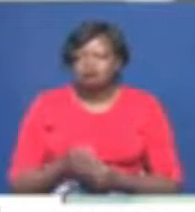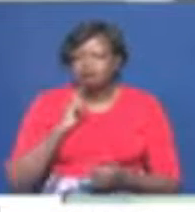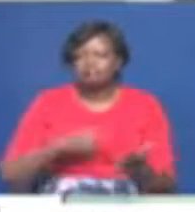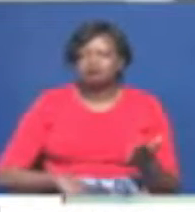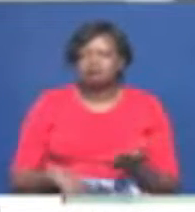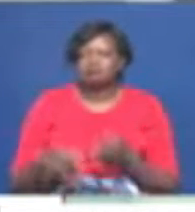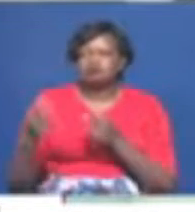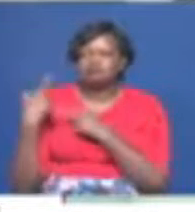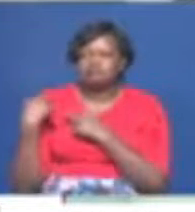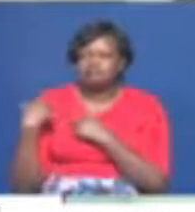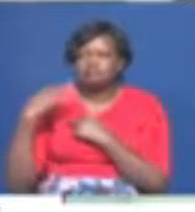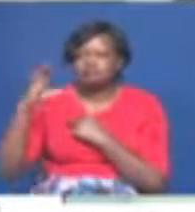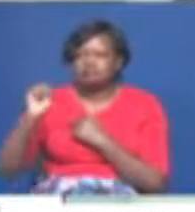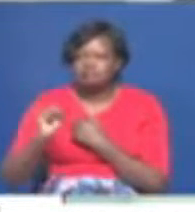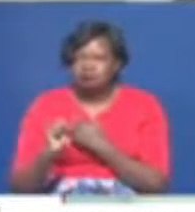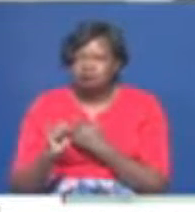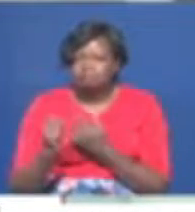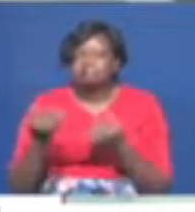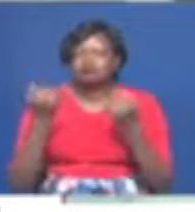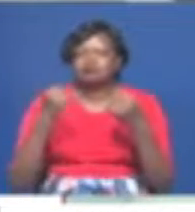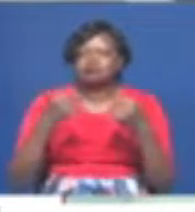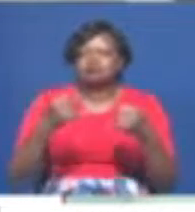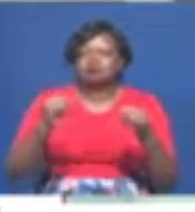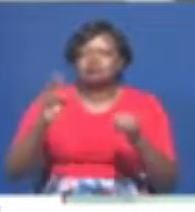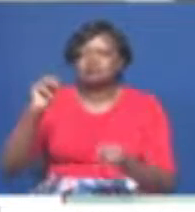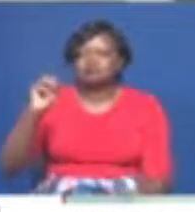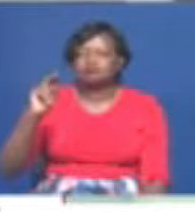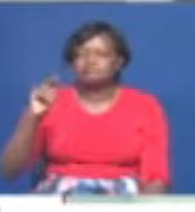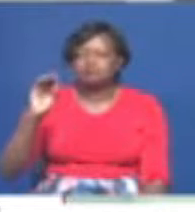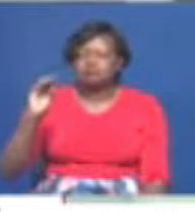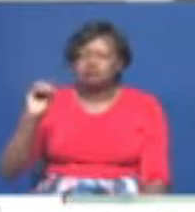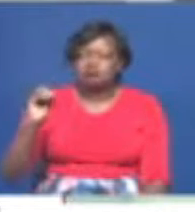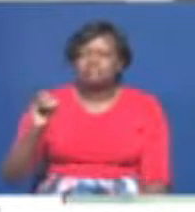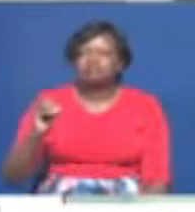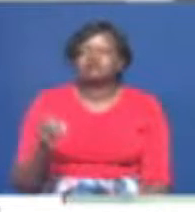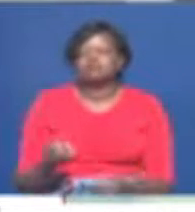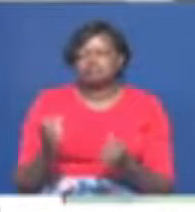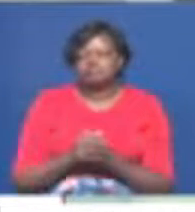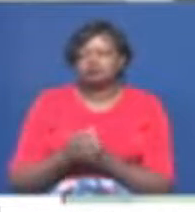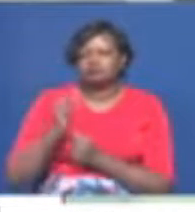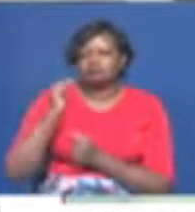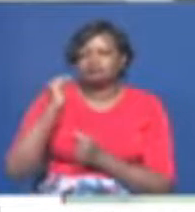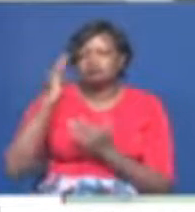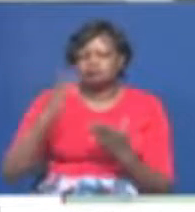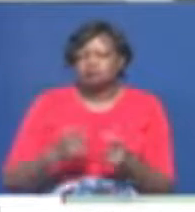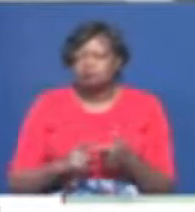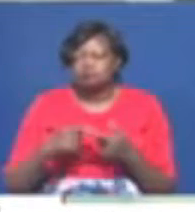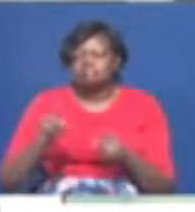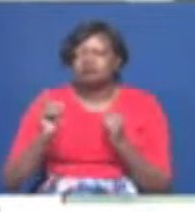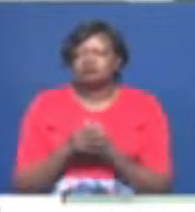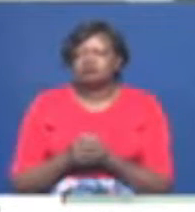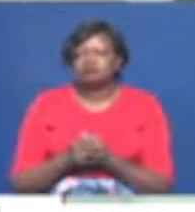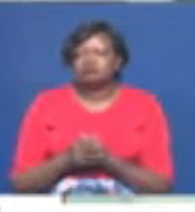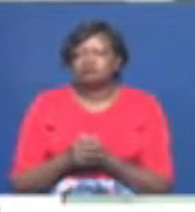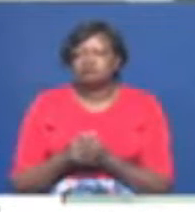role of CSs is premised on implementation of manifestos over the ruling political regime, and as such, they are exempted from